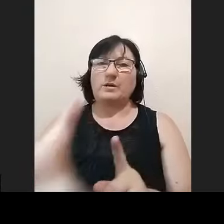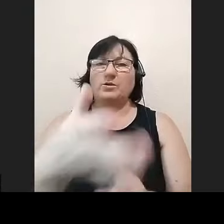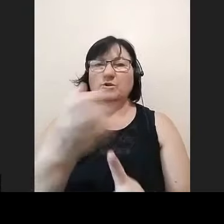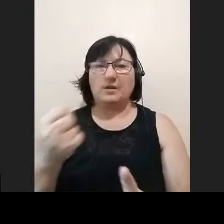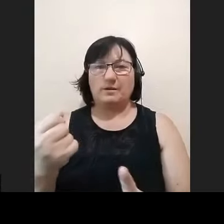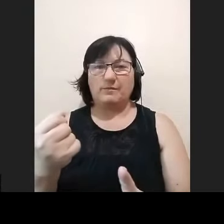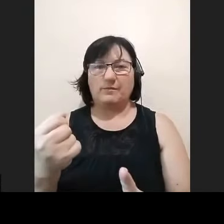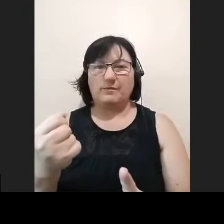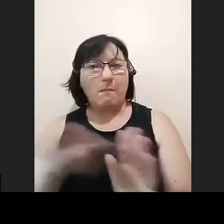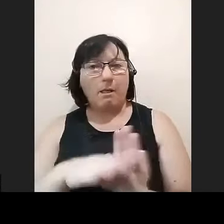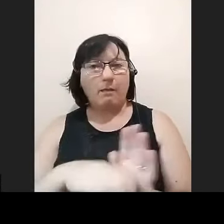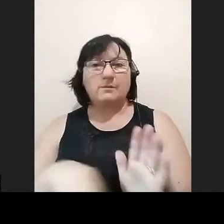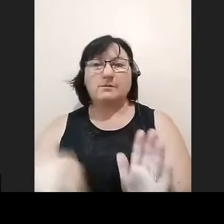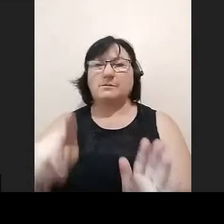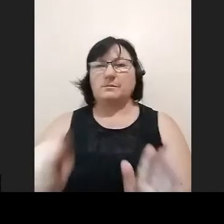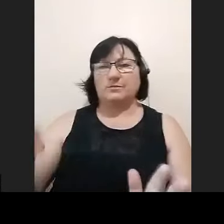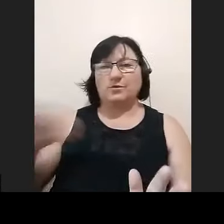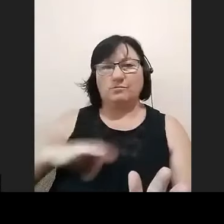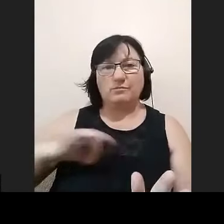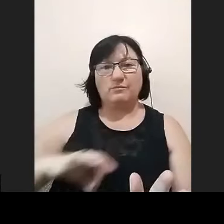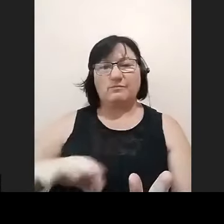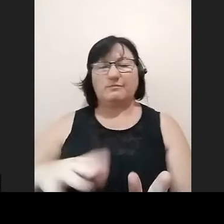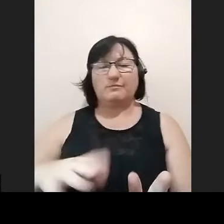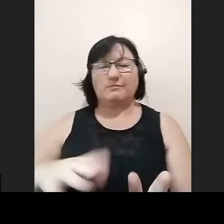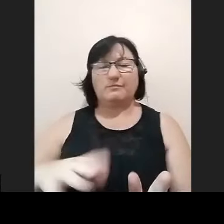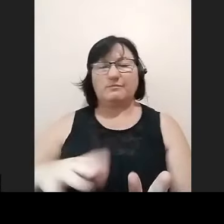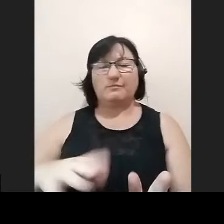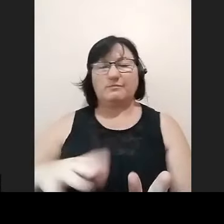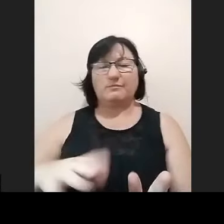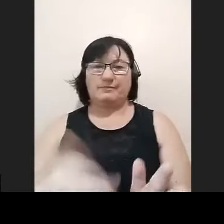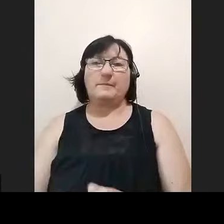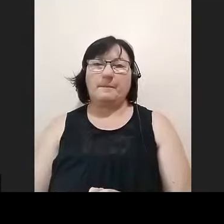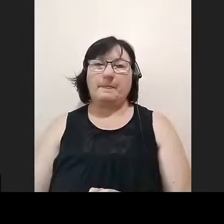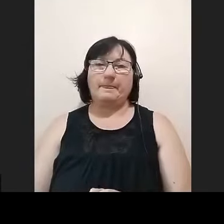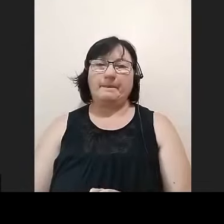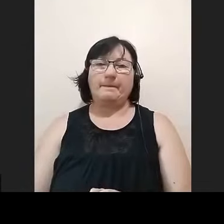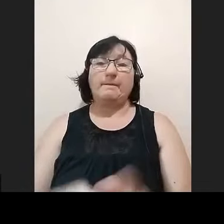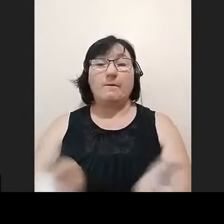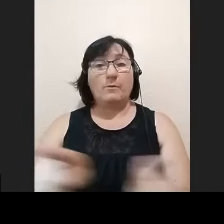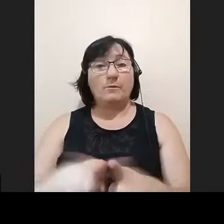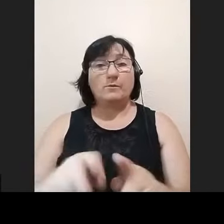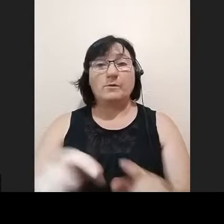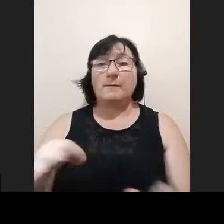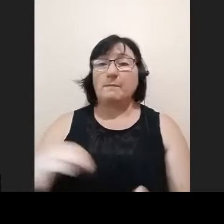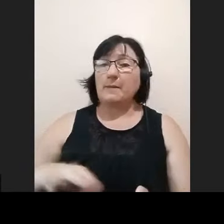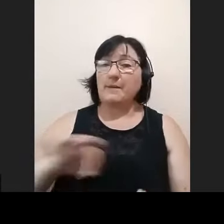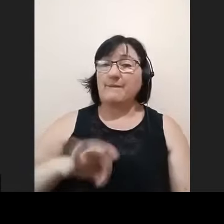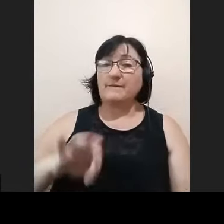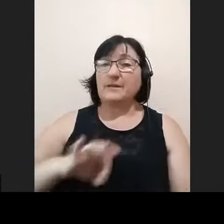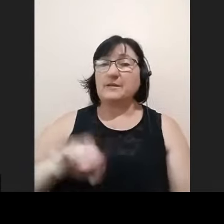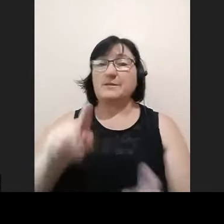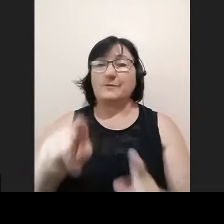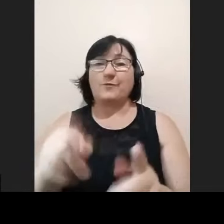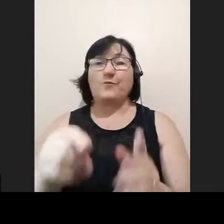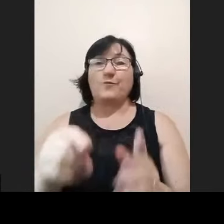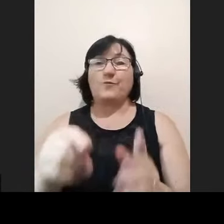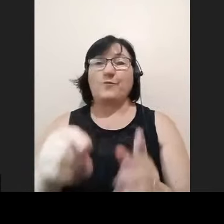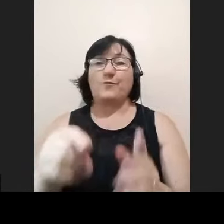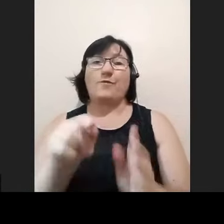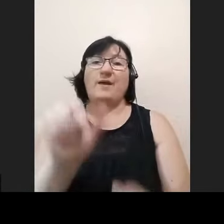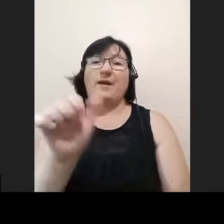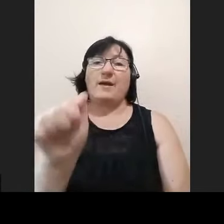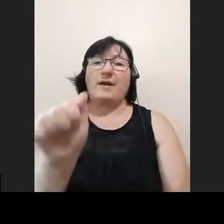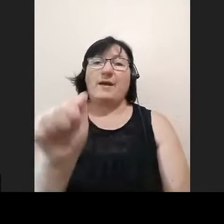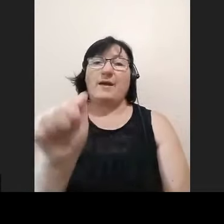us what are the benefits for participating in the AEO program. She also shared with us our intentions in terms of